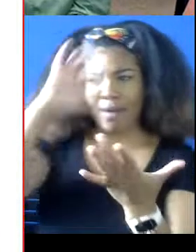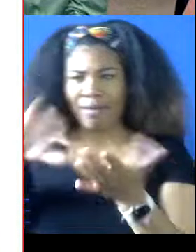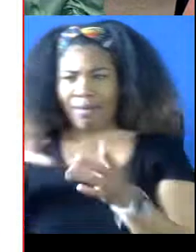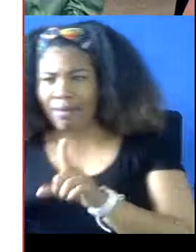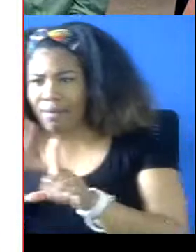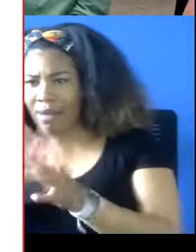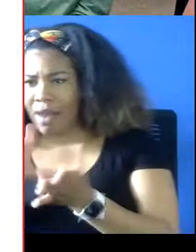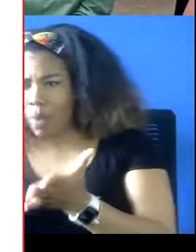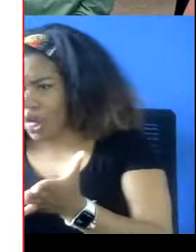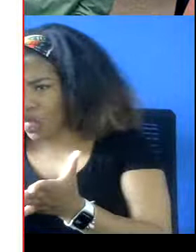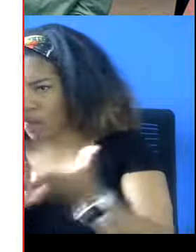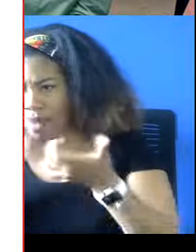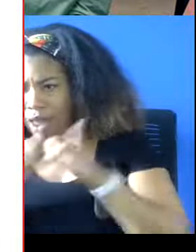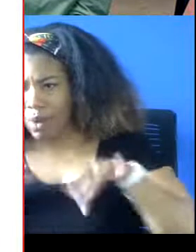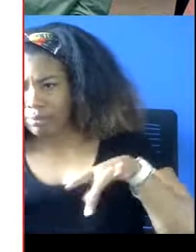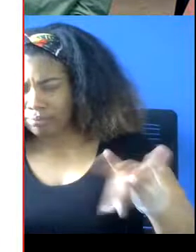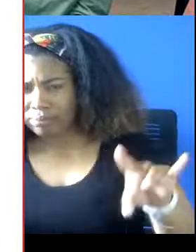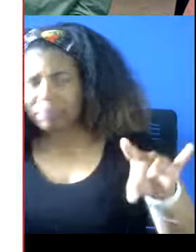information. So